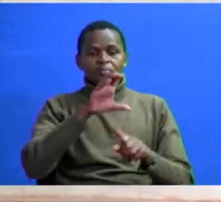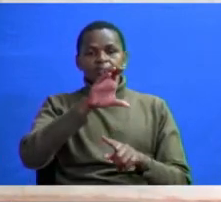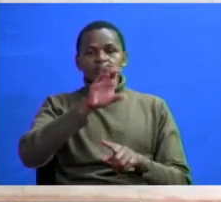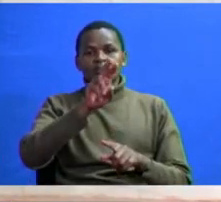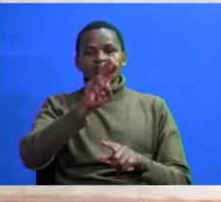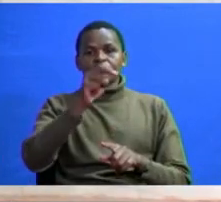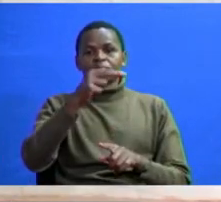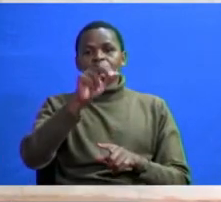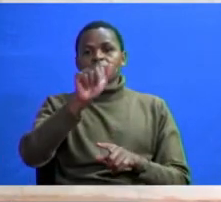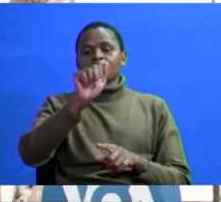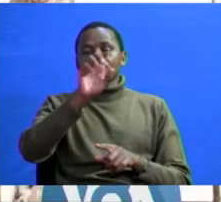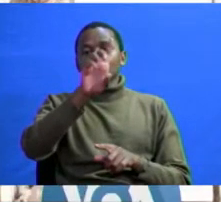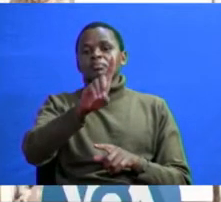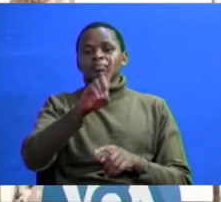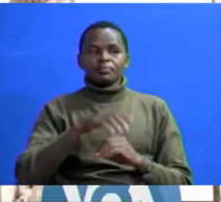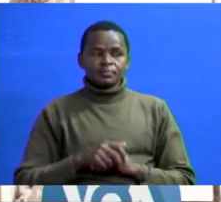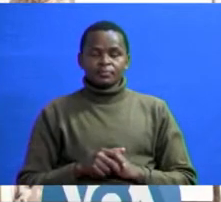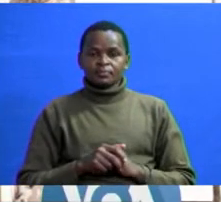Chad.